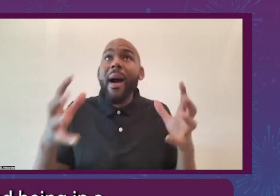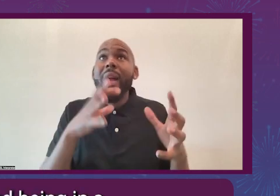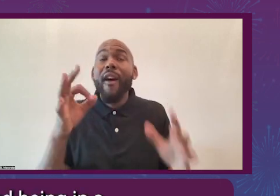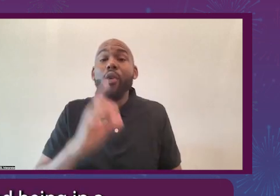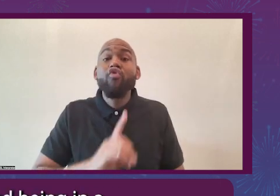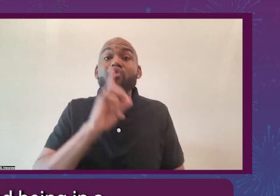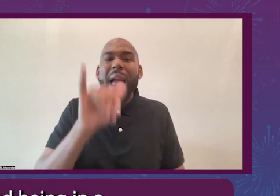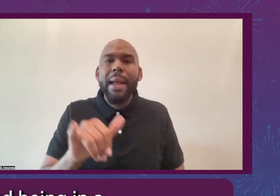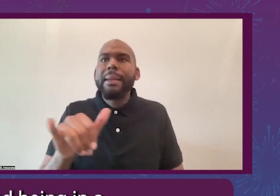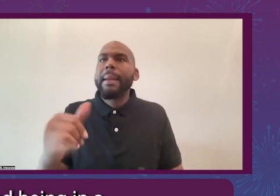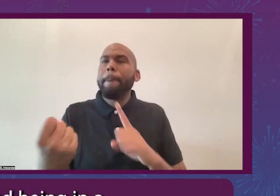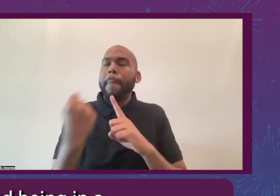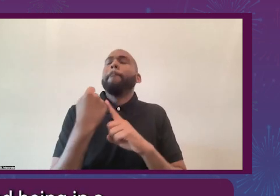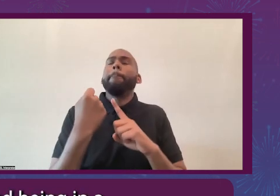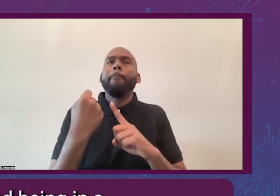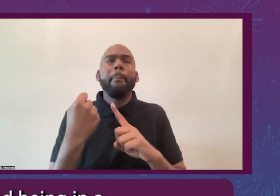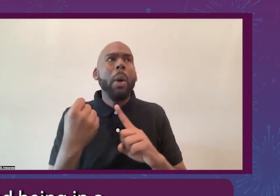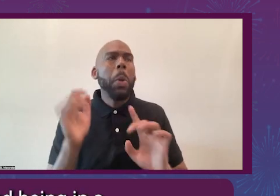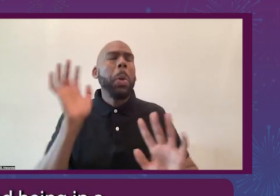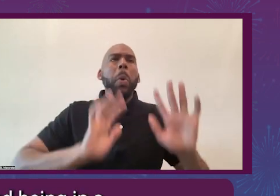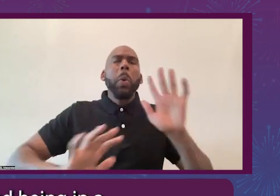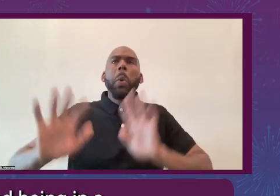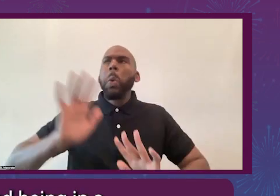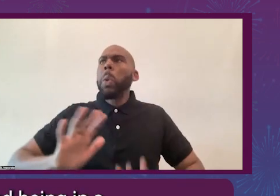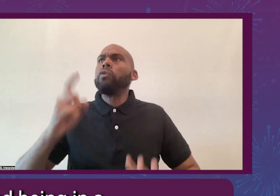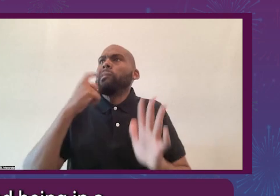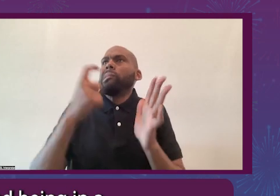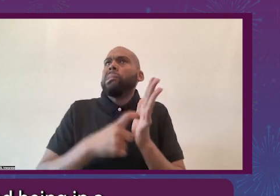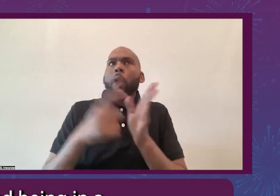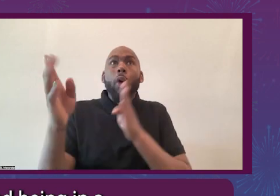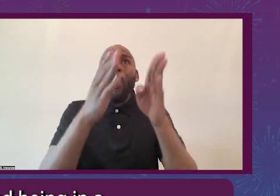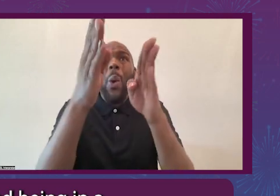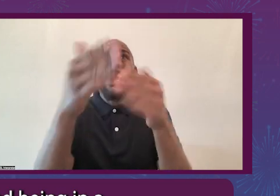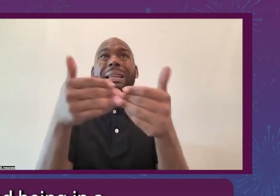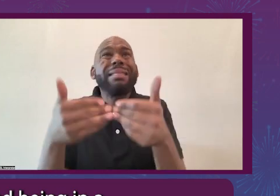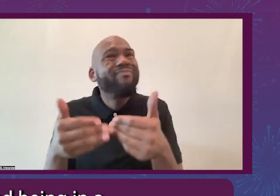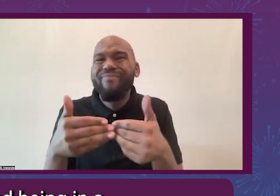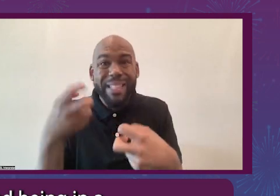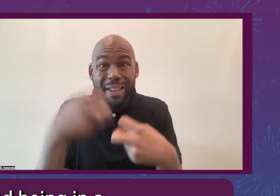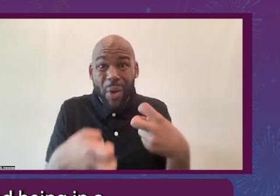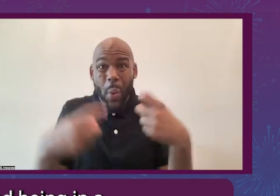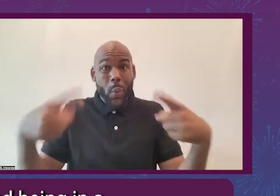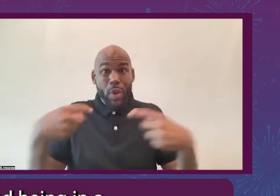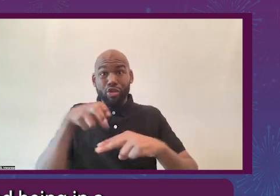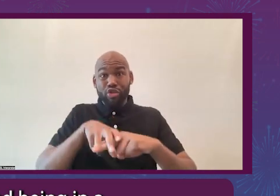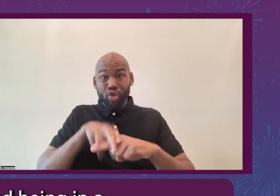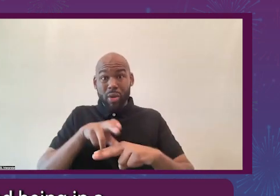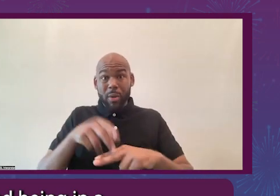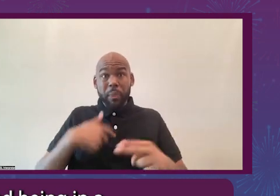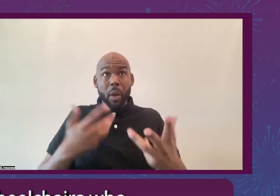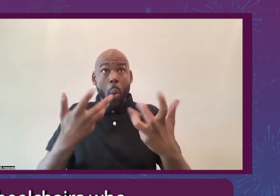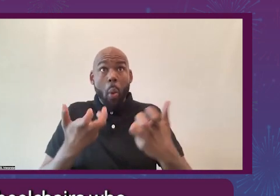hit that it was going to be a difficult road being in a chair and wanting to be on stage